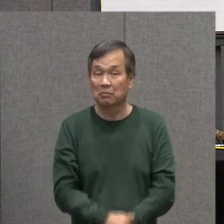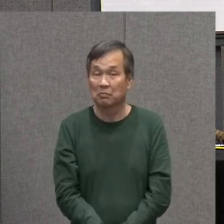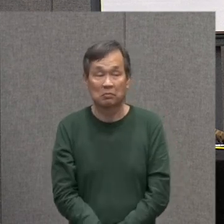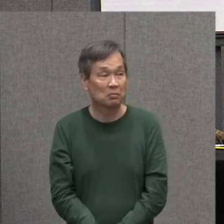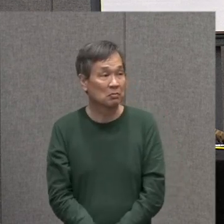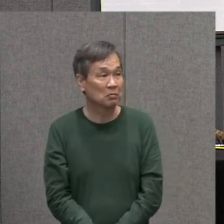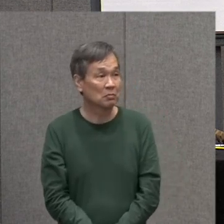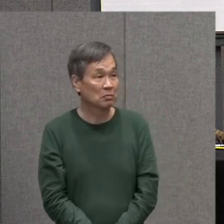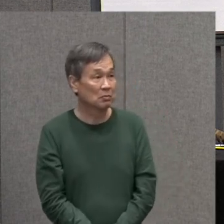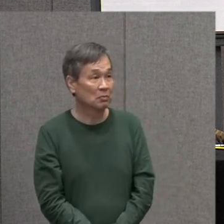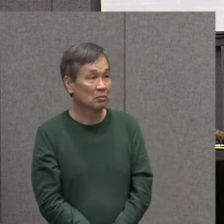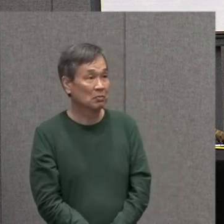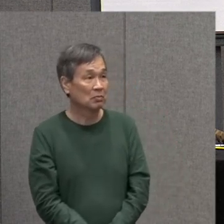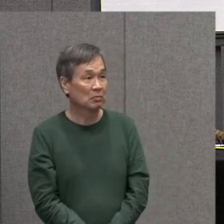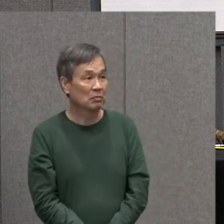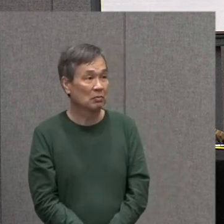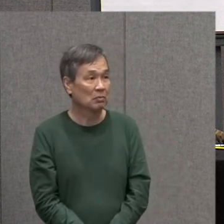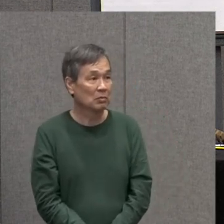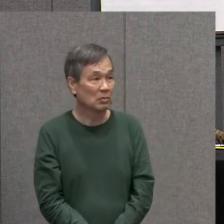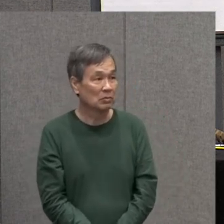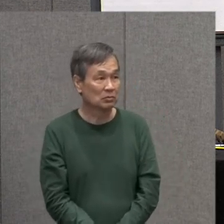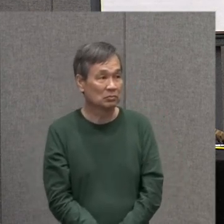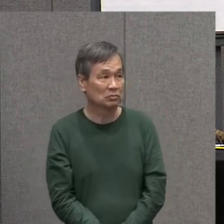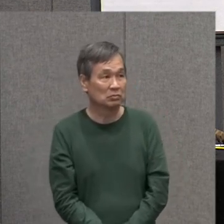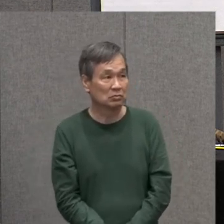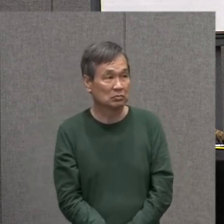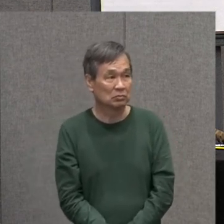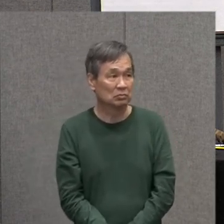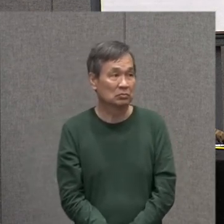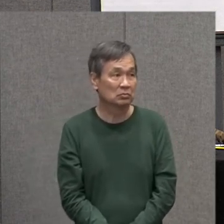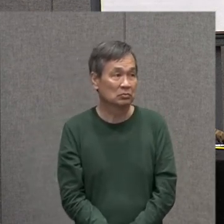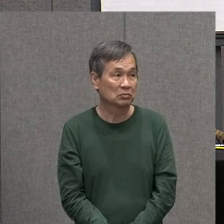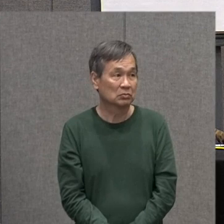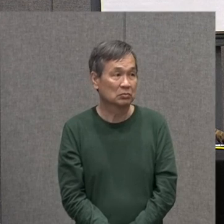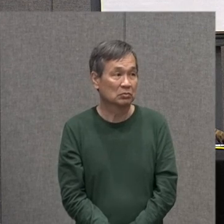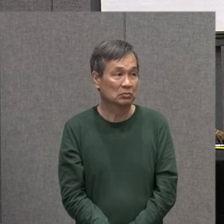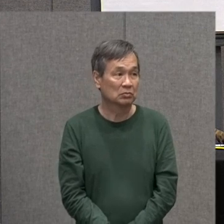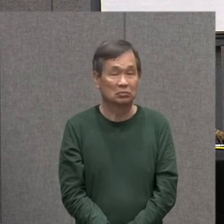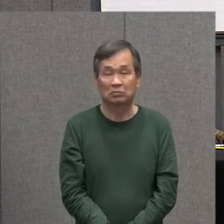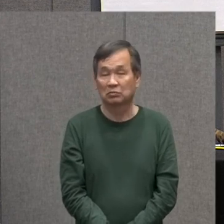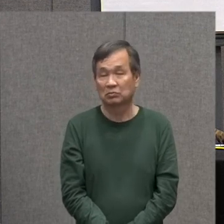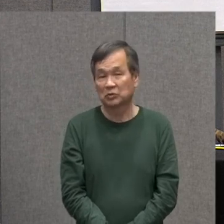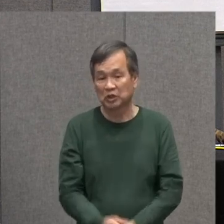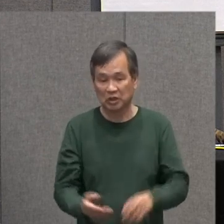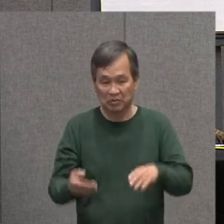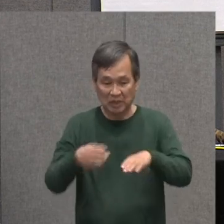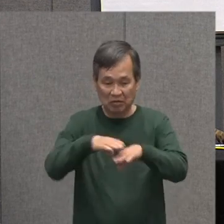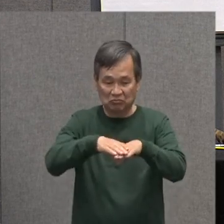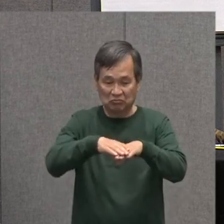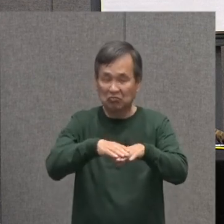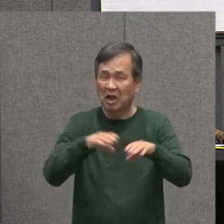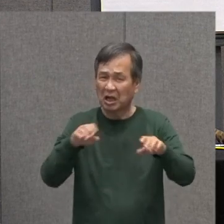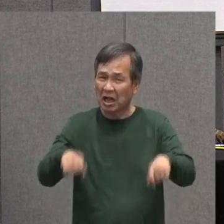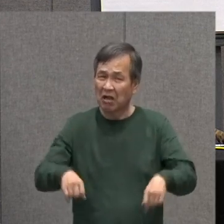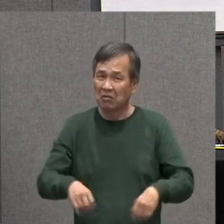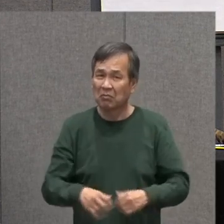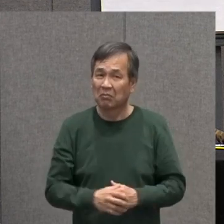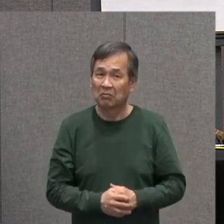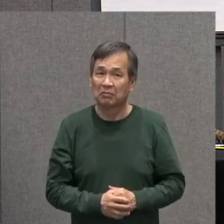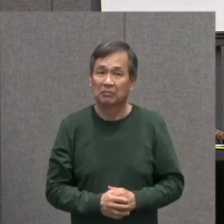Are their edges going to match? Their edges can match, or you can take creative license and make it a little crisscrossy. Cool. Whatever you